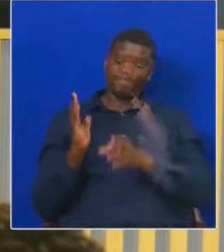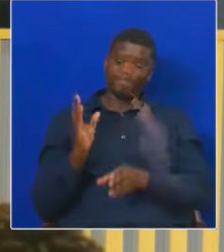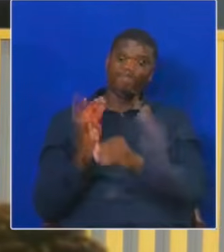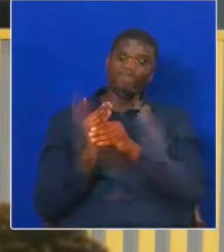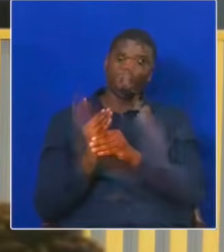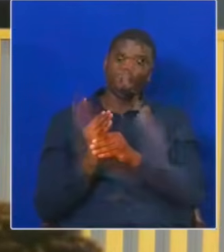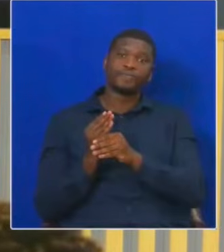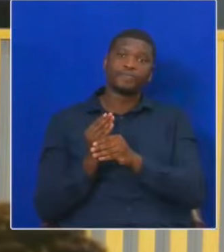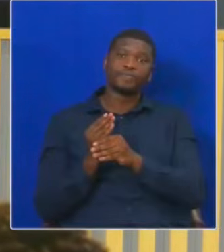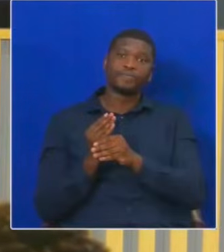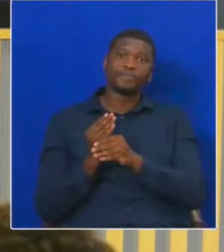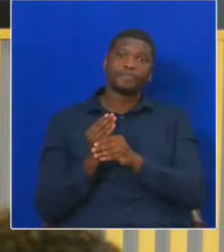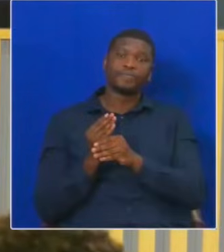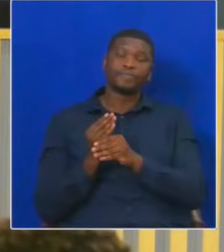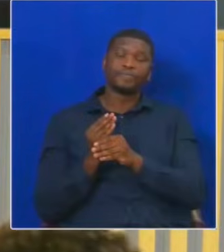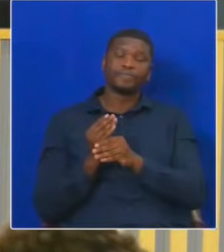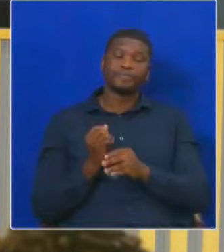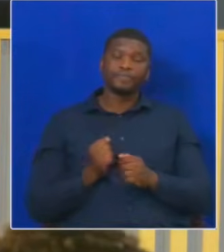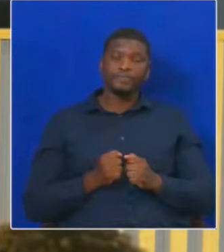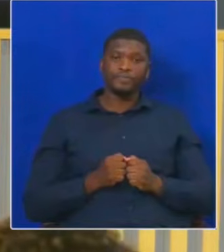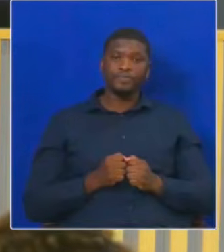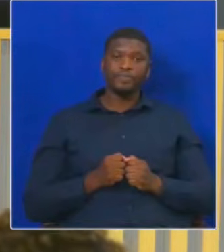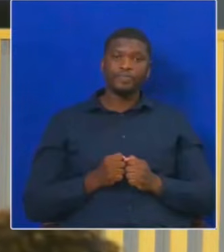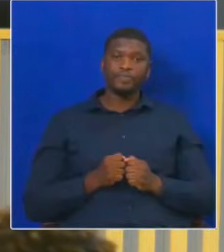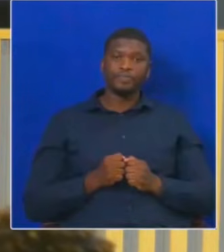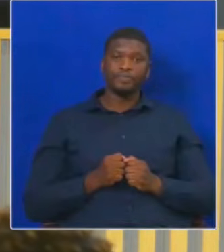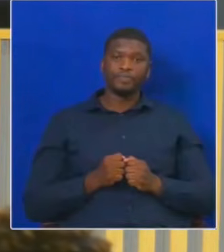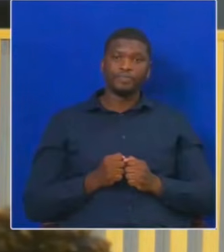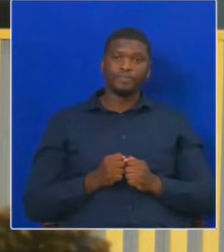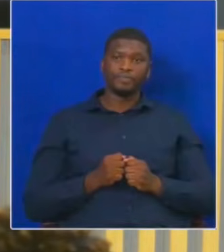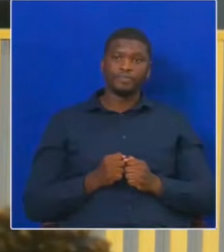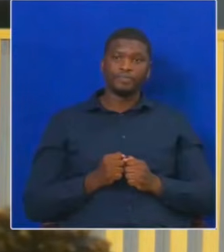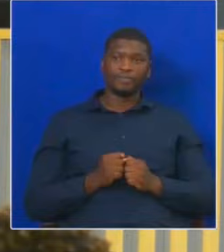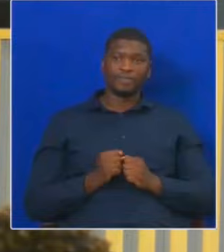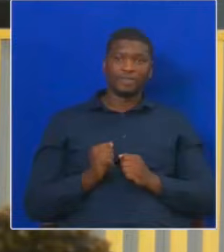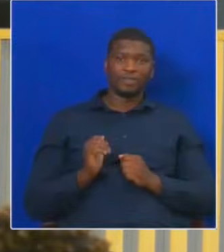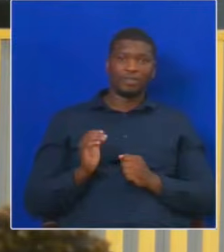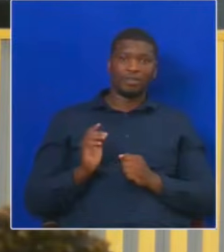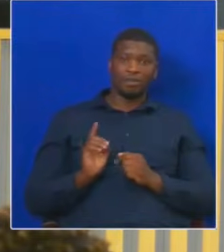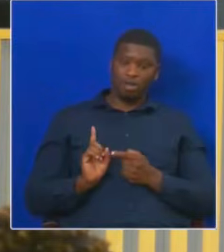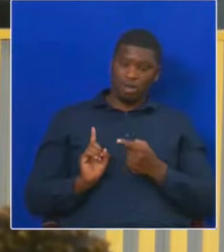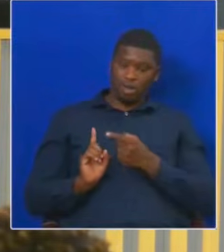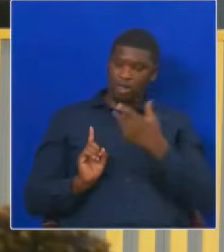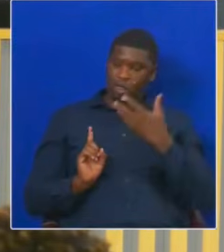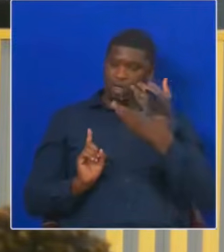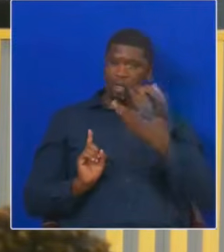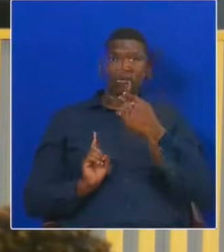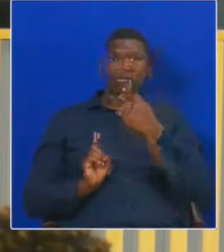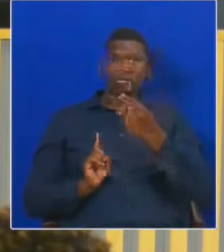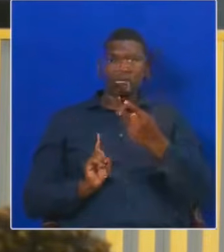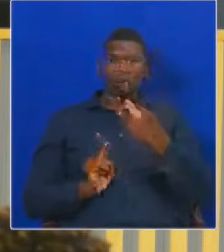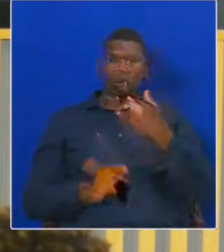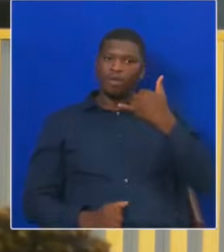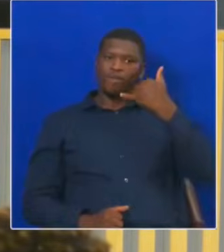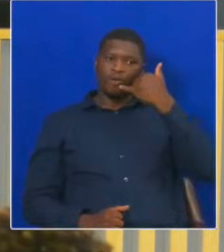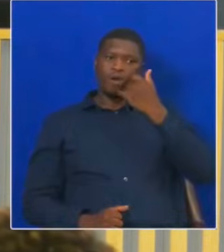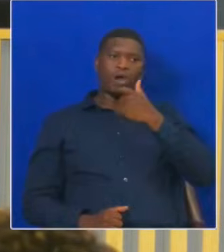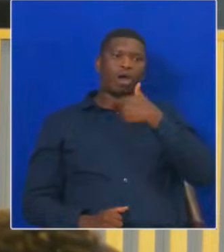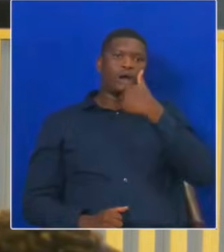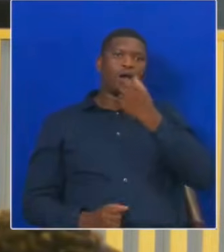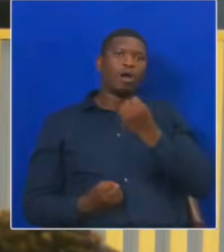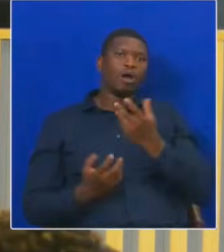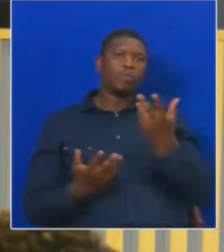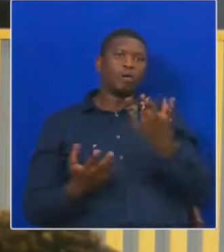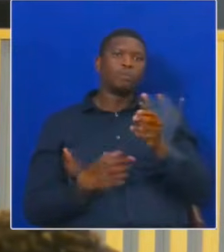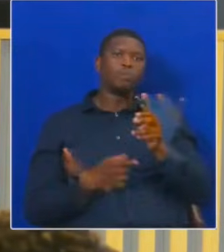actually he says 2 iPhones, whereas it was 3 iPhones. And